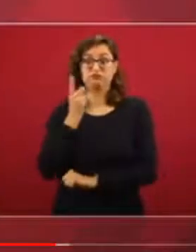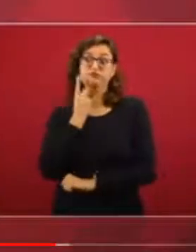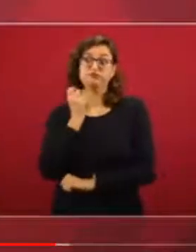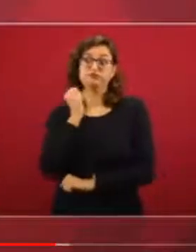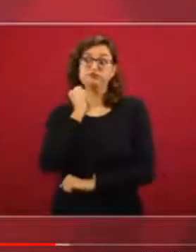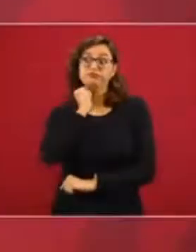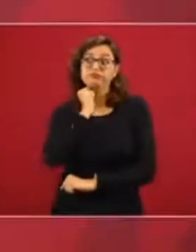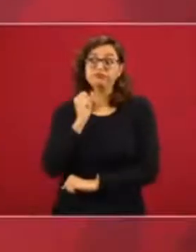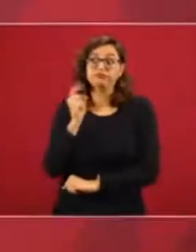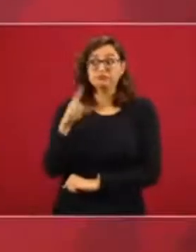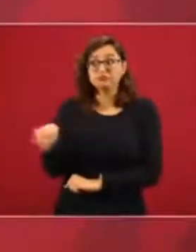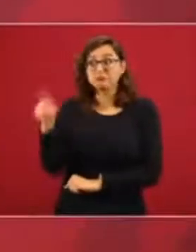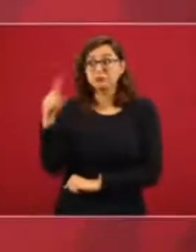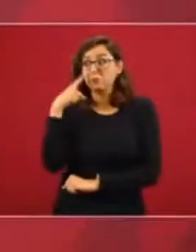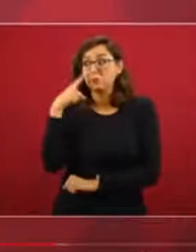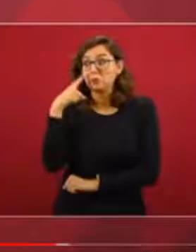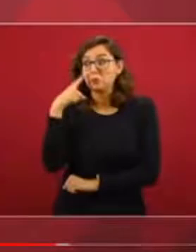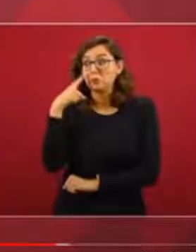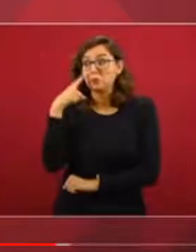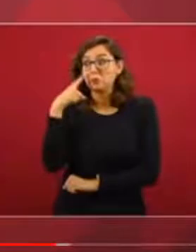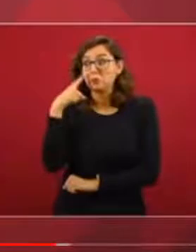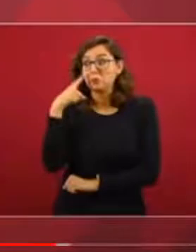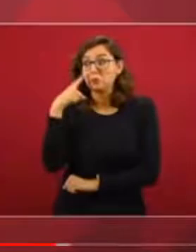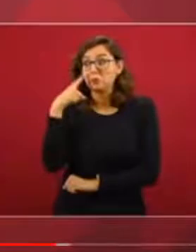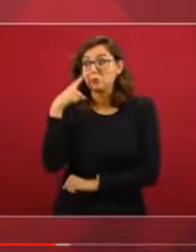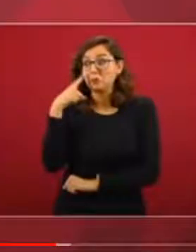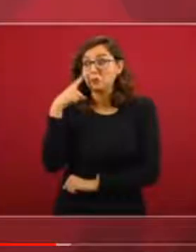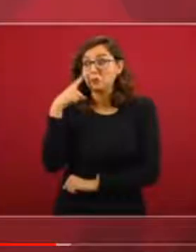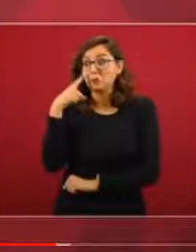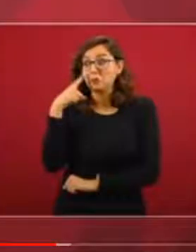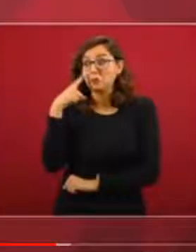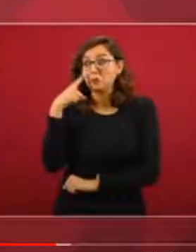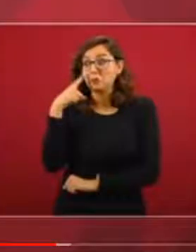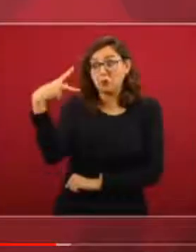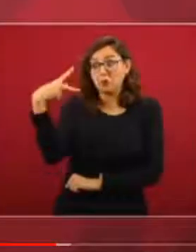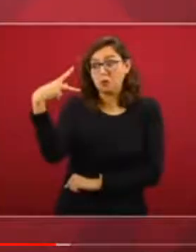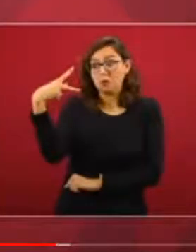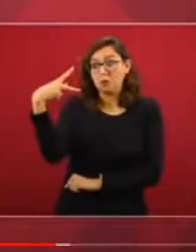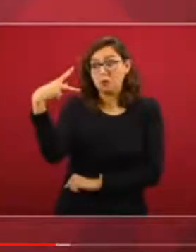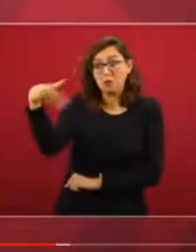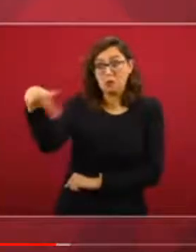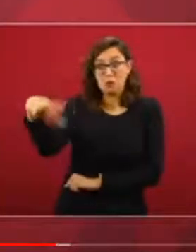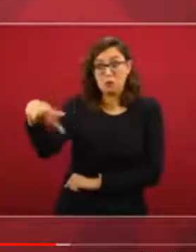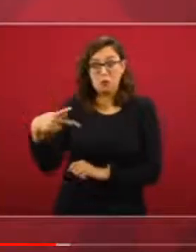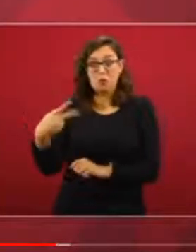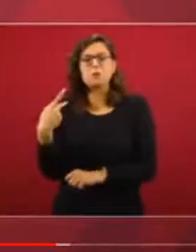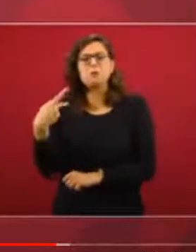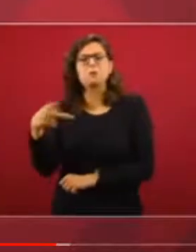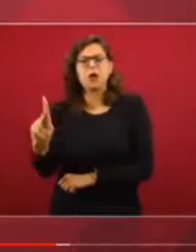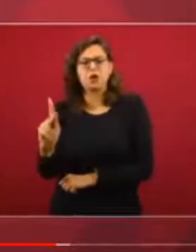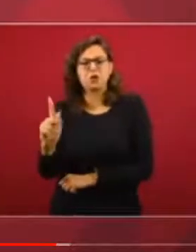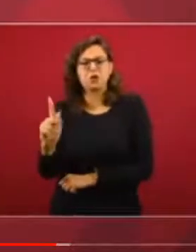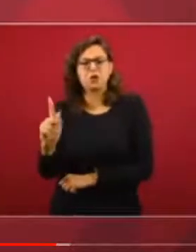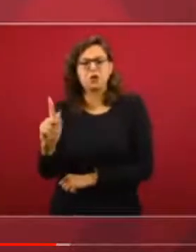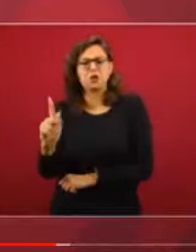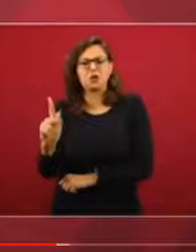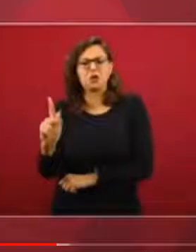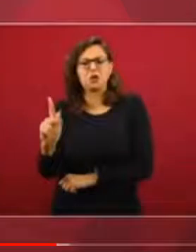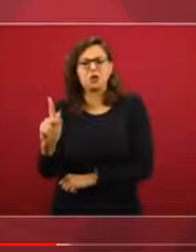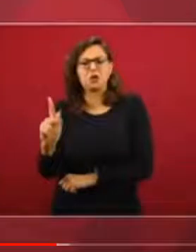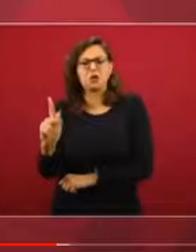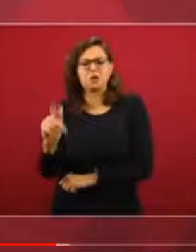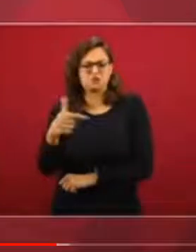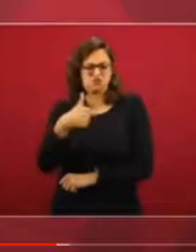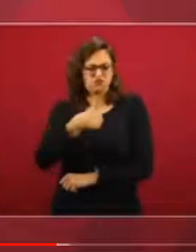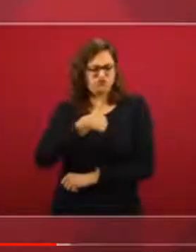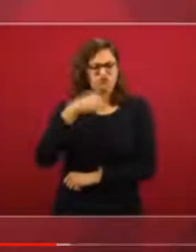sí puedo opinar I can give my opinion como ciudadano as a